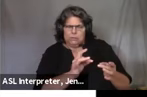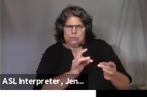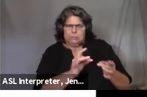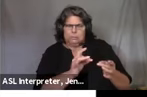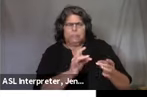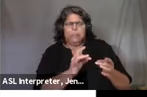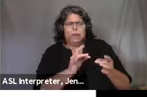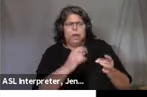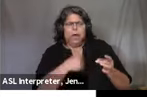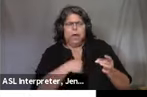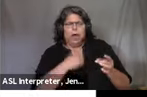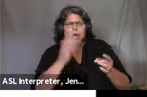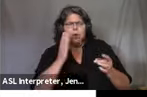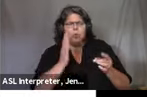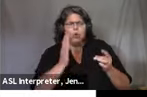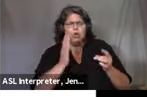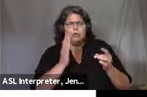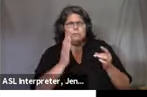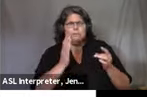So I would also